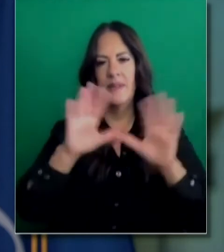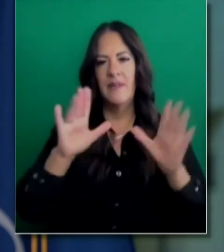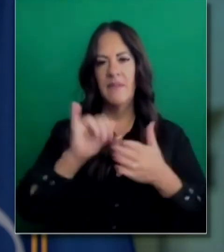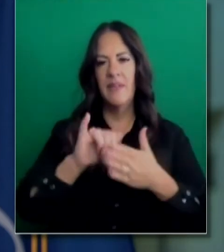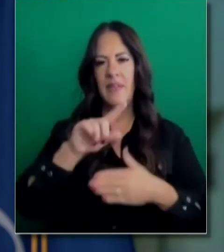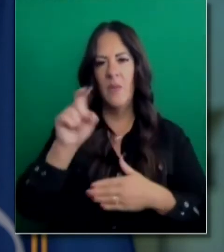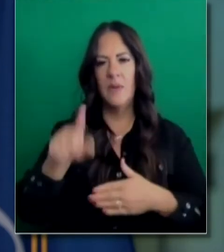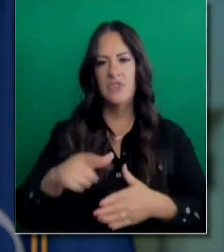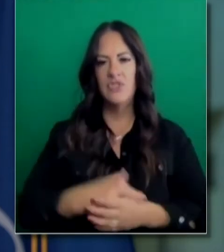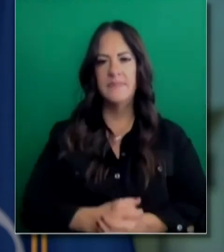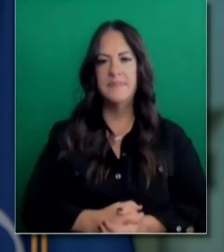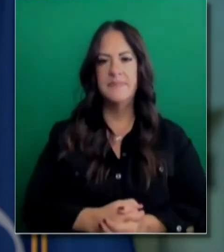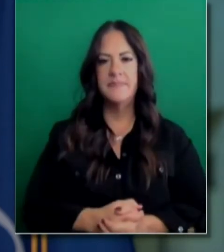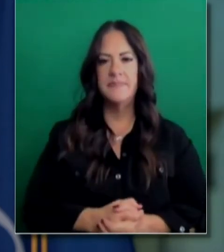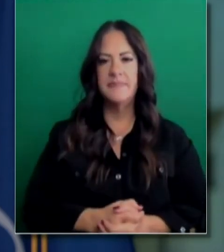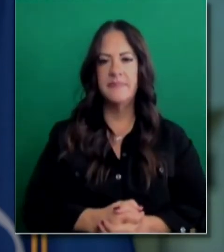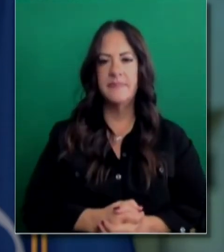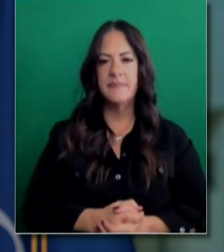Karen Luna, LA Times.